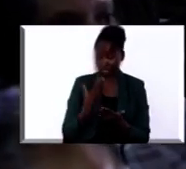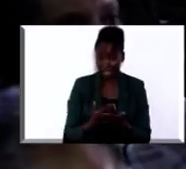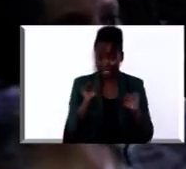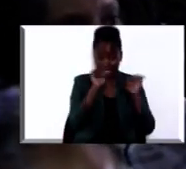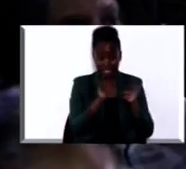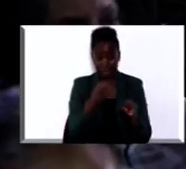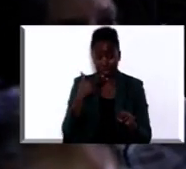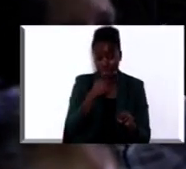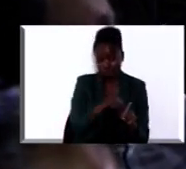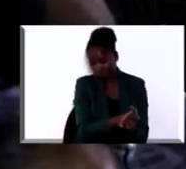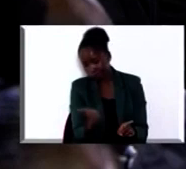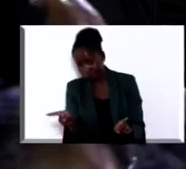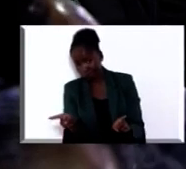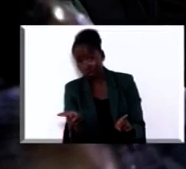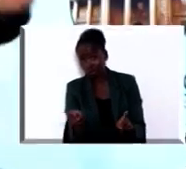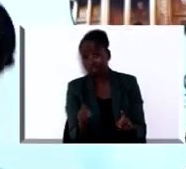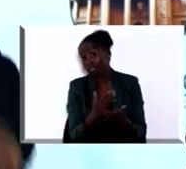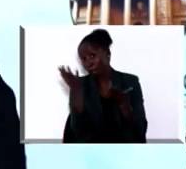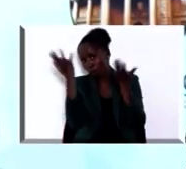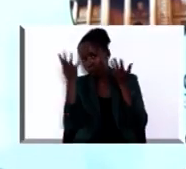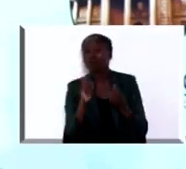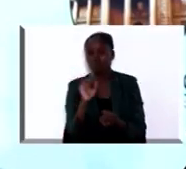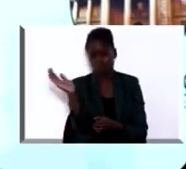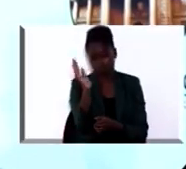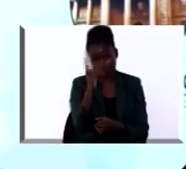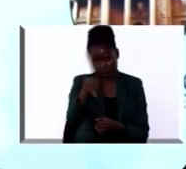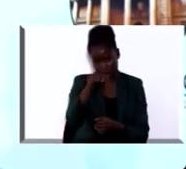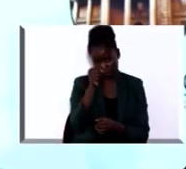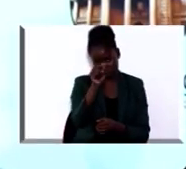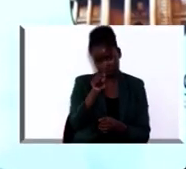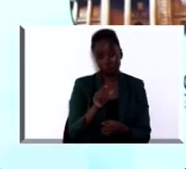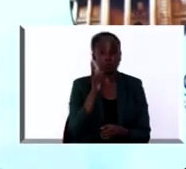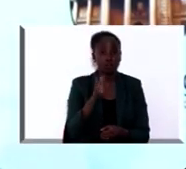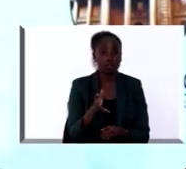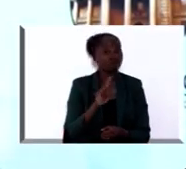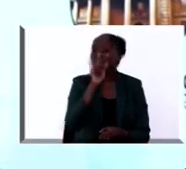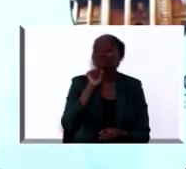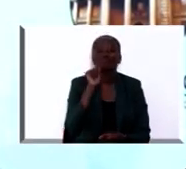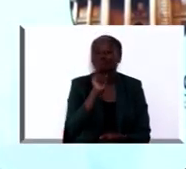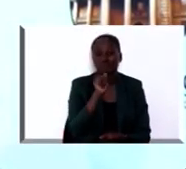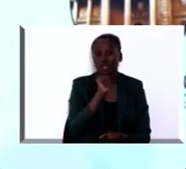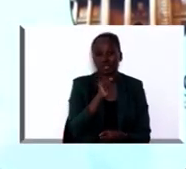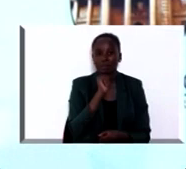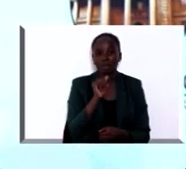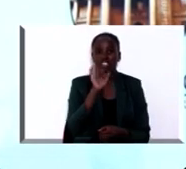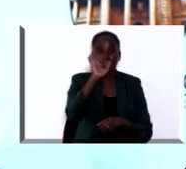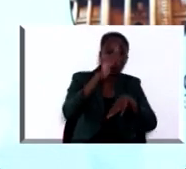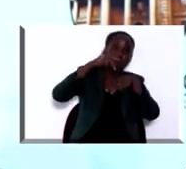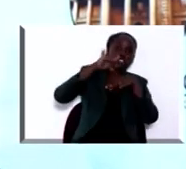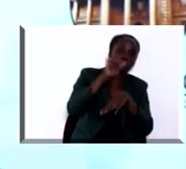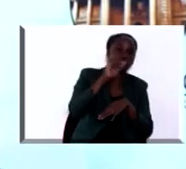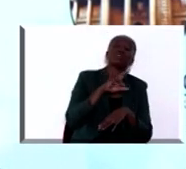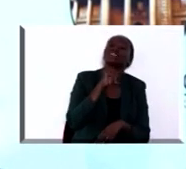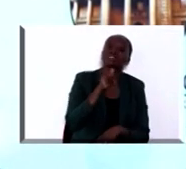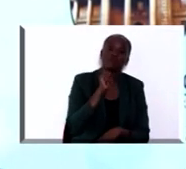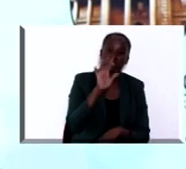you are lying somewhere, we are coming for you. It doesn't matter what position you occupy.